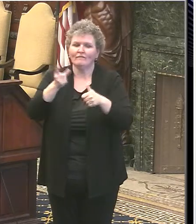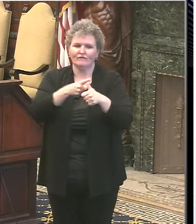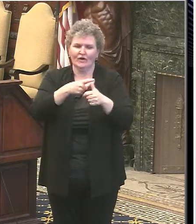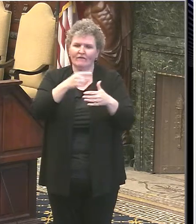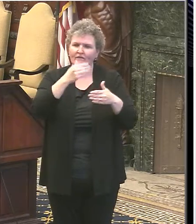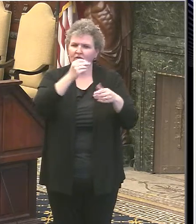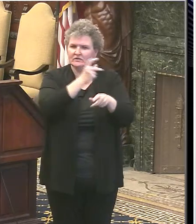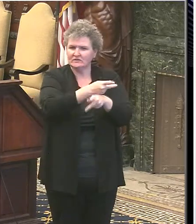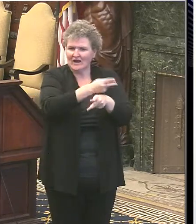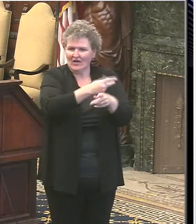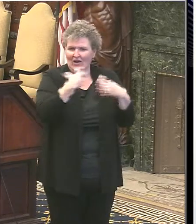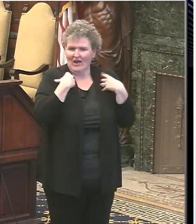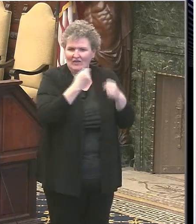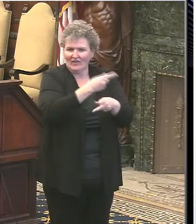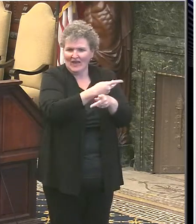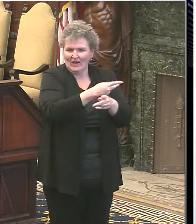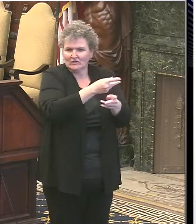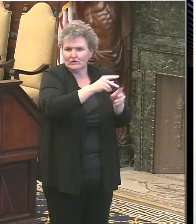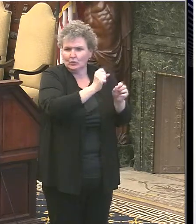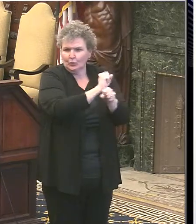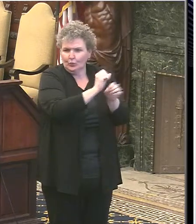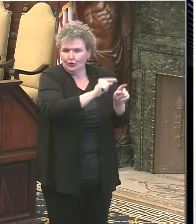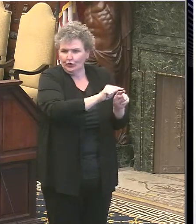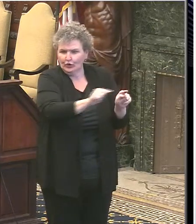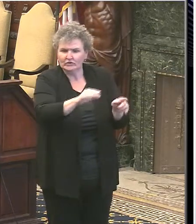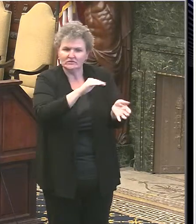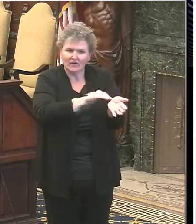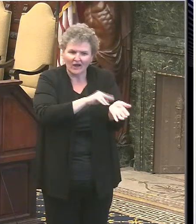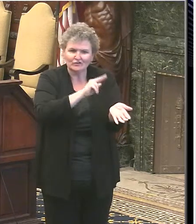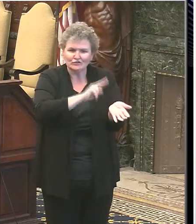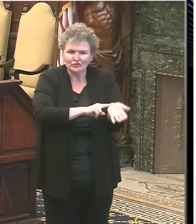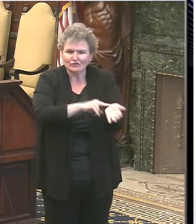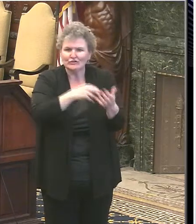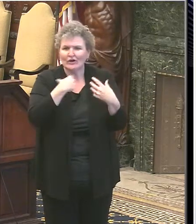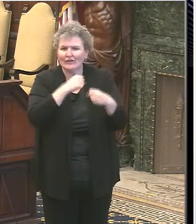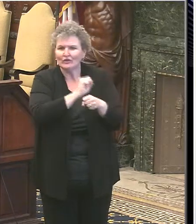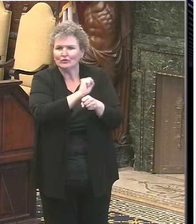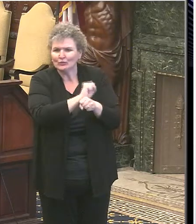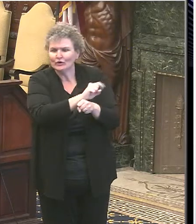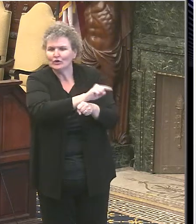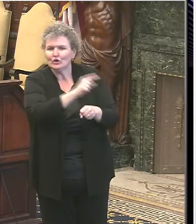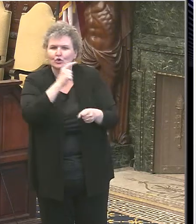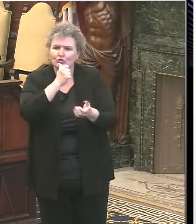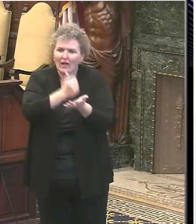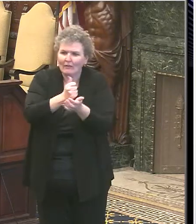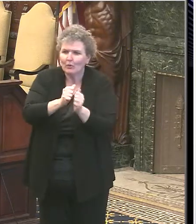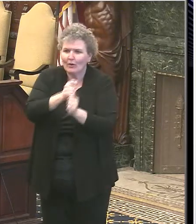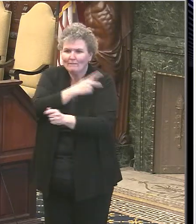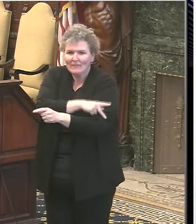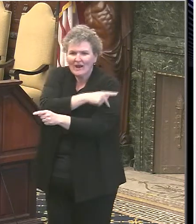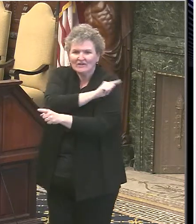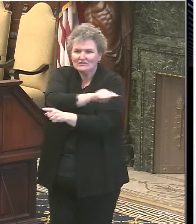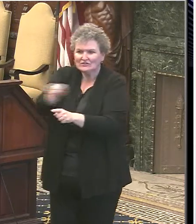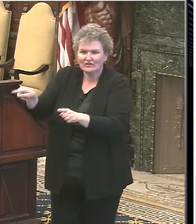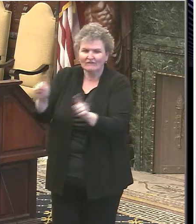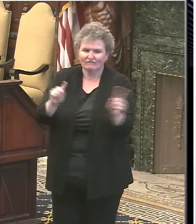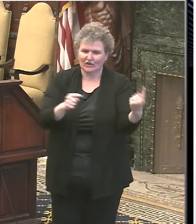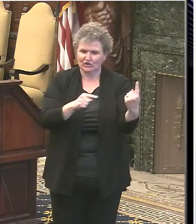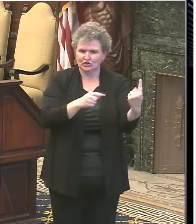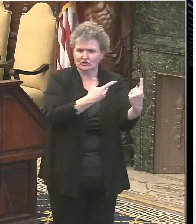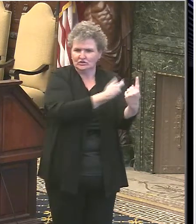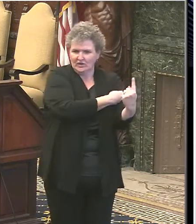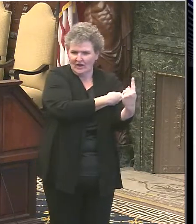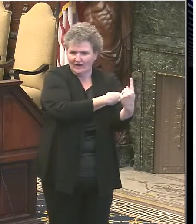are routinely exposed to COVID, such as hospital nurses that treat patients with COVID, or people who work at the COVID testing